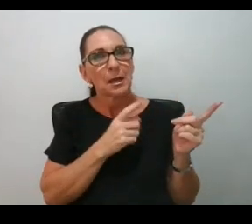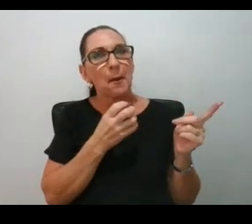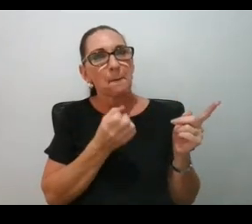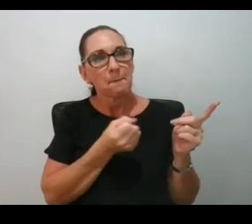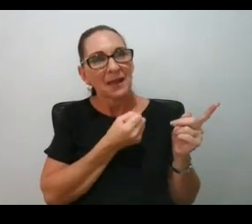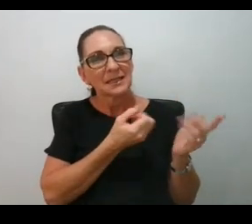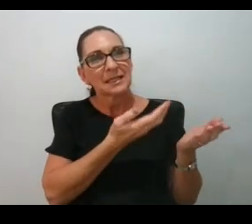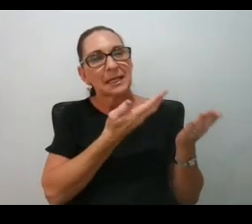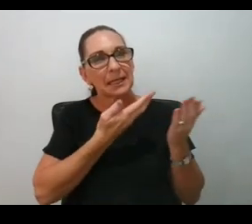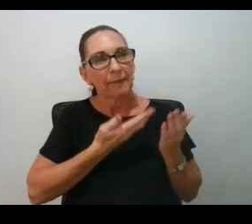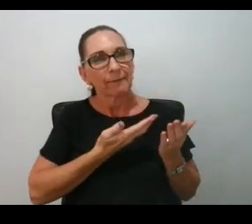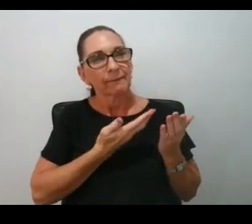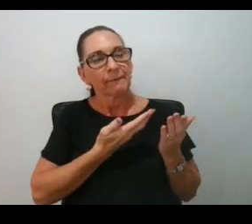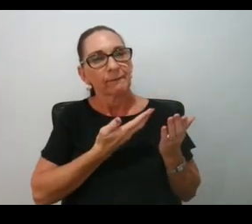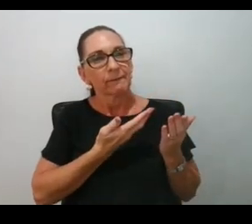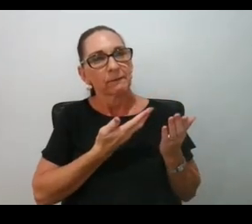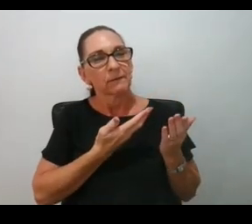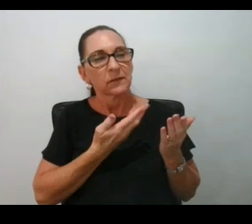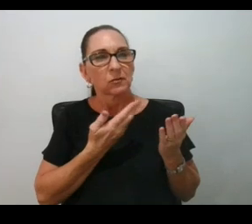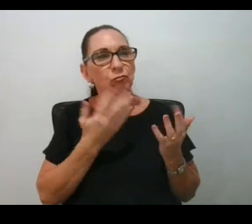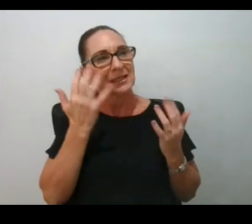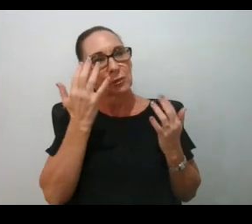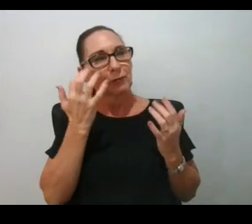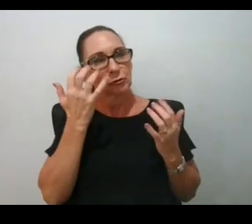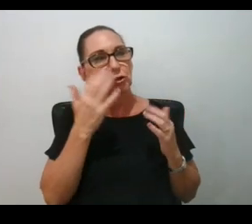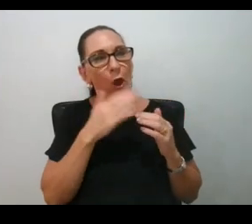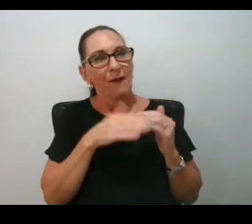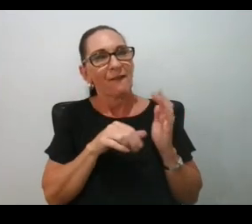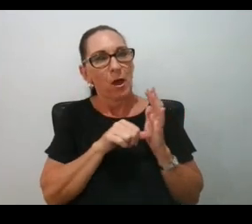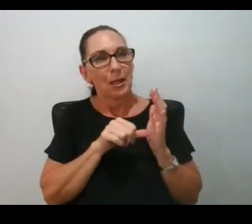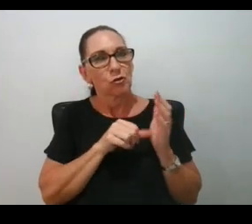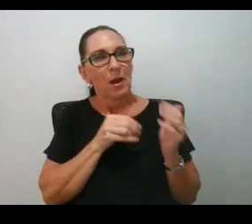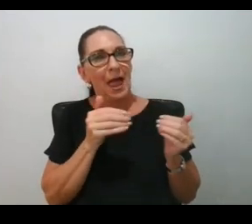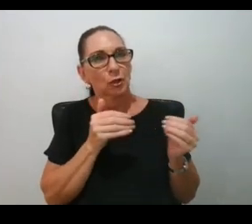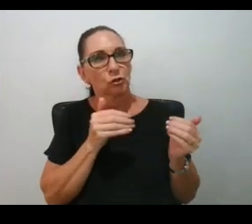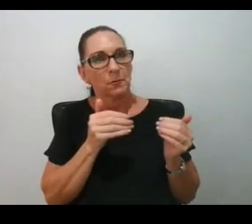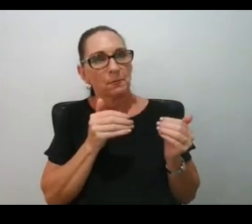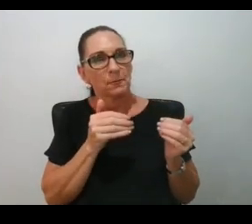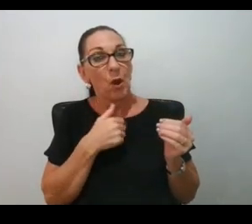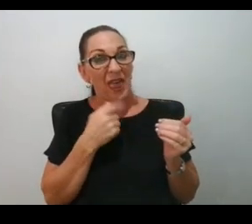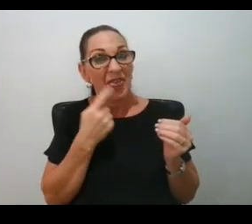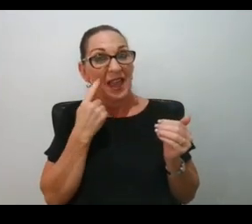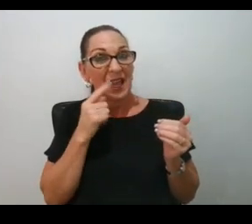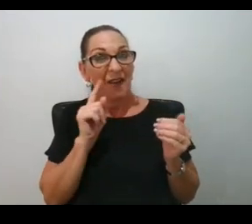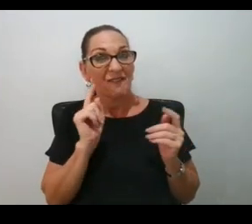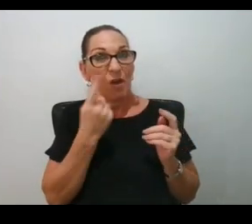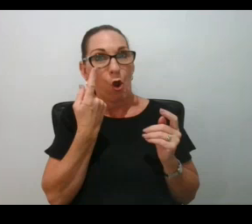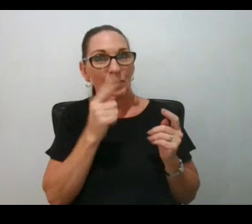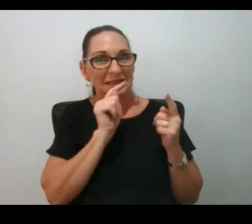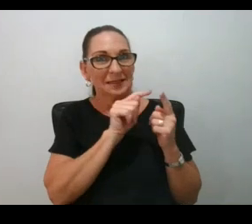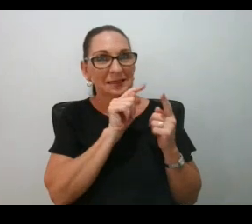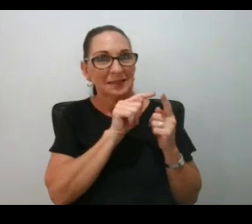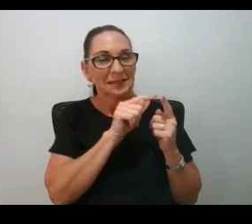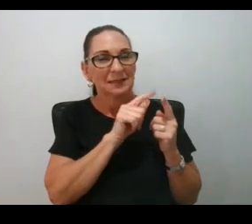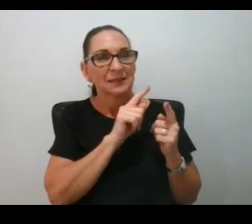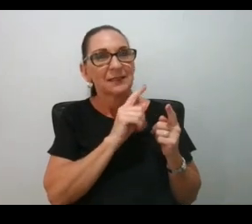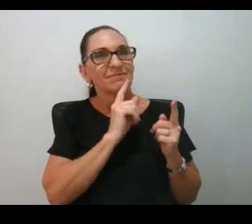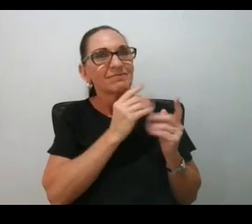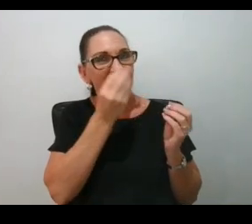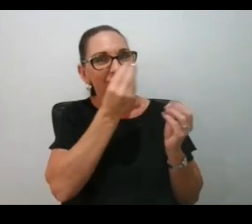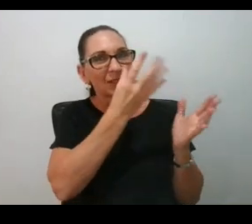consideration. So I think that's where I'd be starting. I'd be saying, we need a few months to